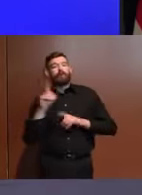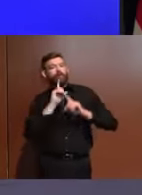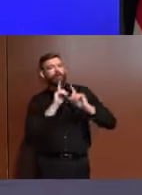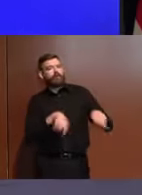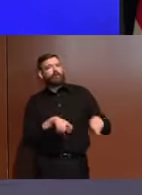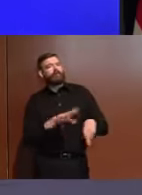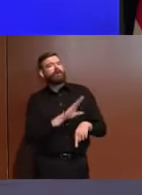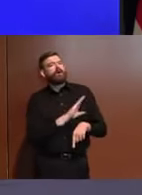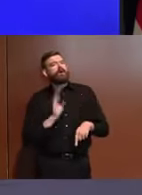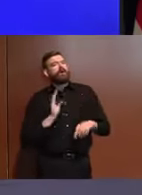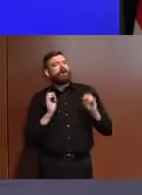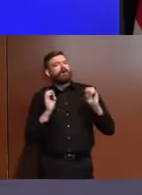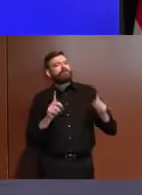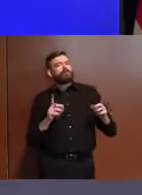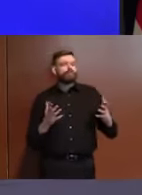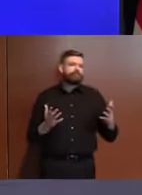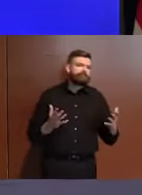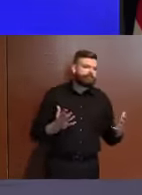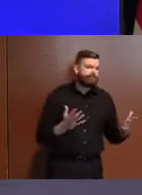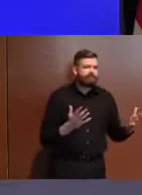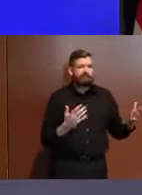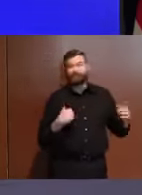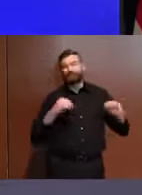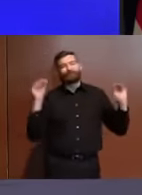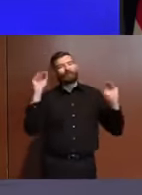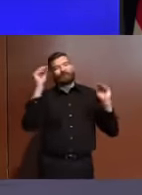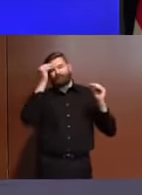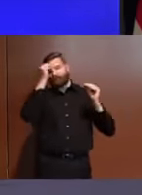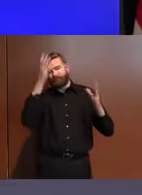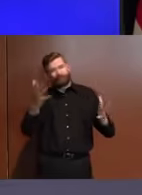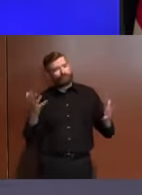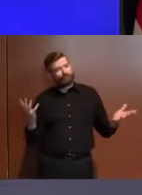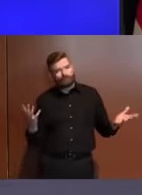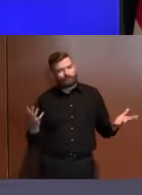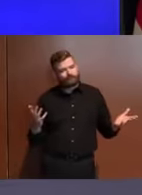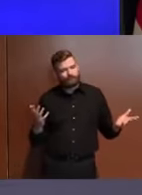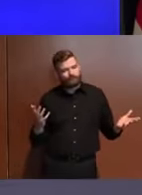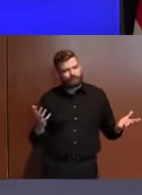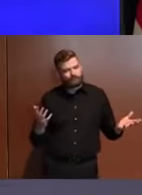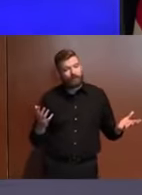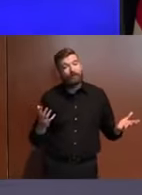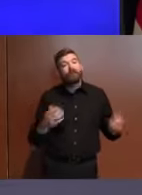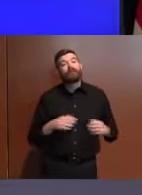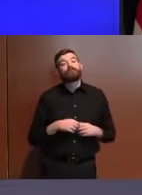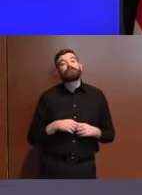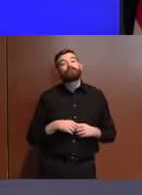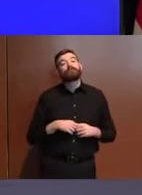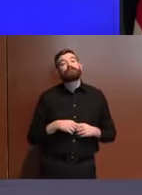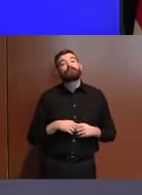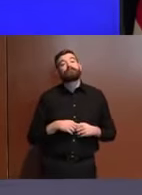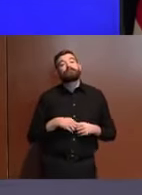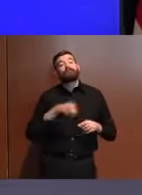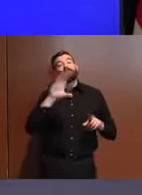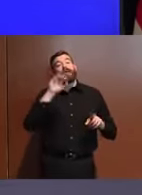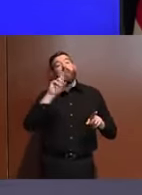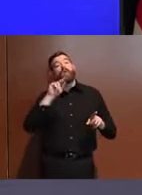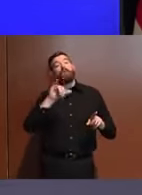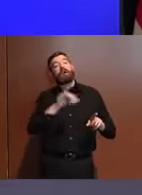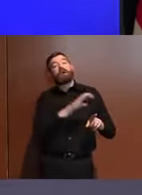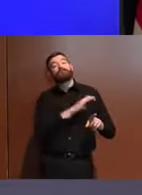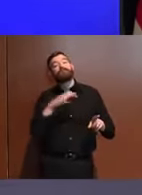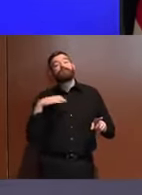I apologize because I don't. And I thought on the county committees we had said we're going to leave it up to the counties, Matt. Am I not right about